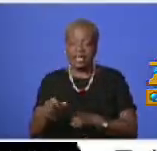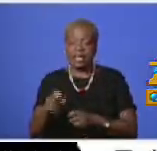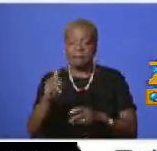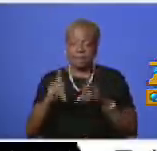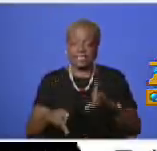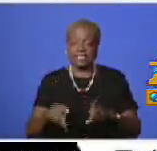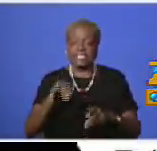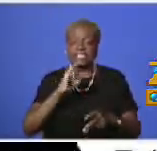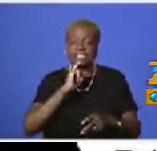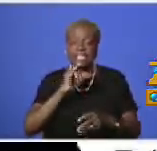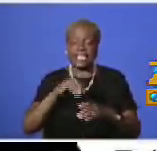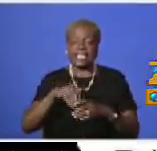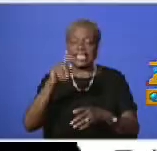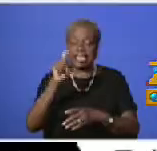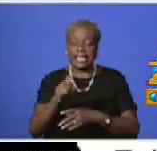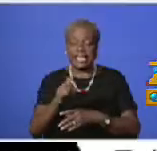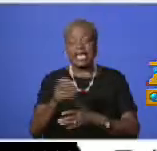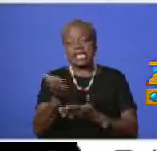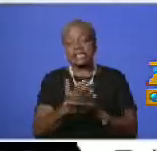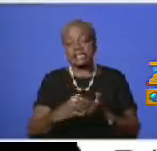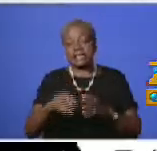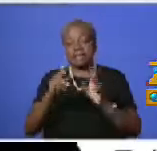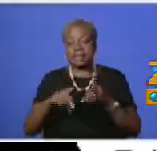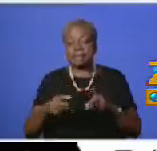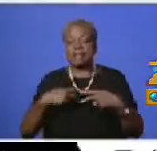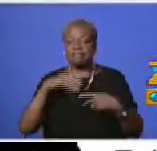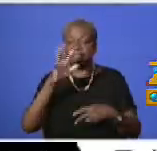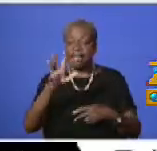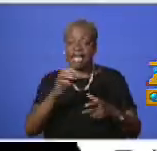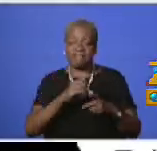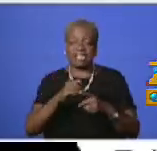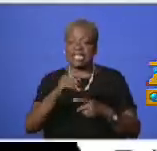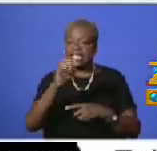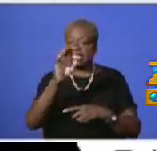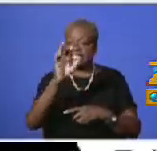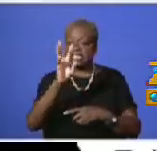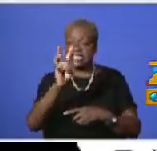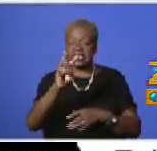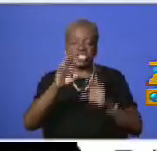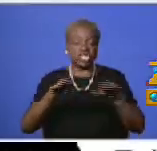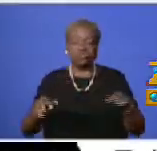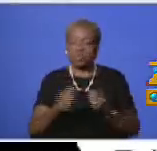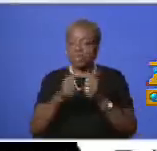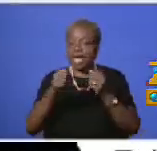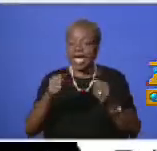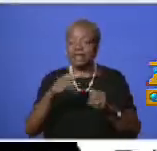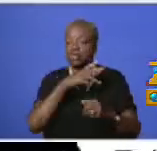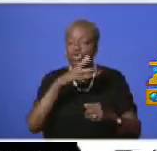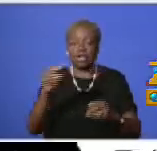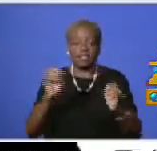some people have like 5 kids, 6 kids, and they ain't working. And the coupon is a good help.